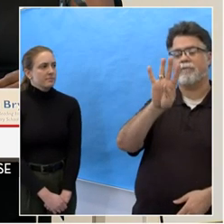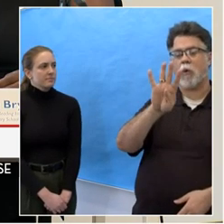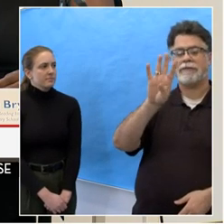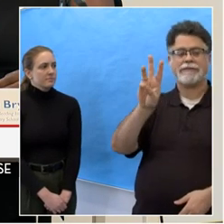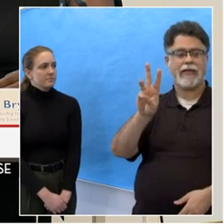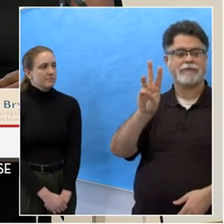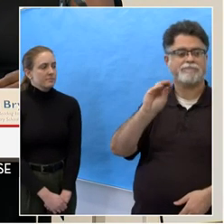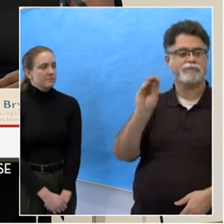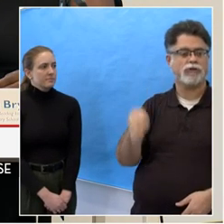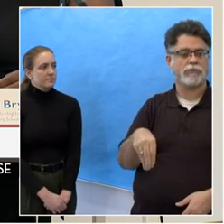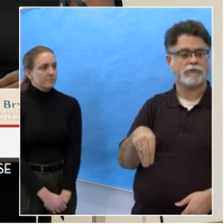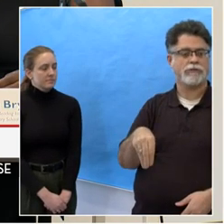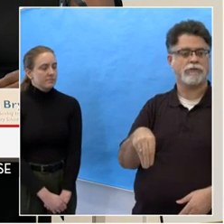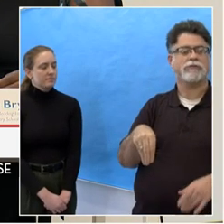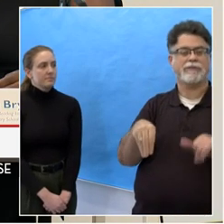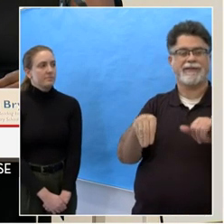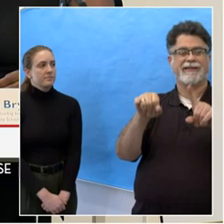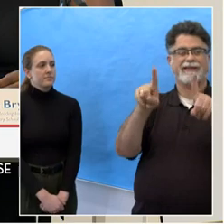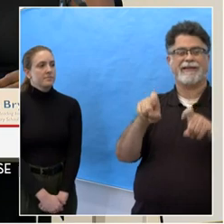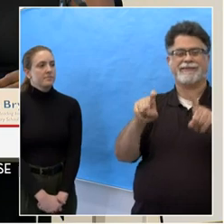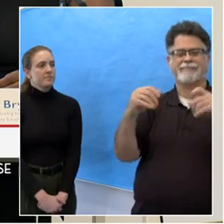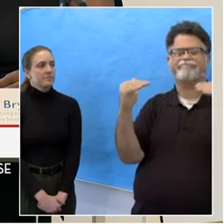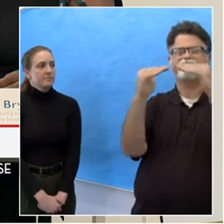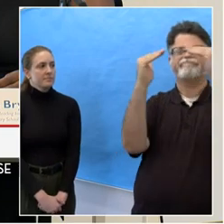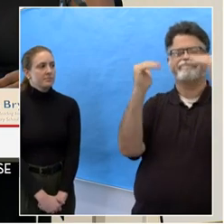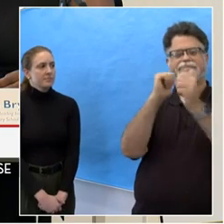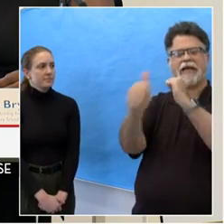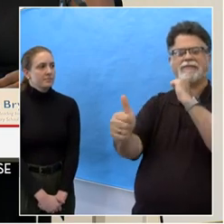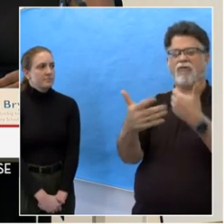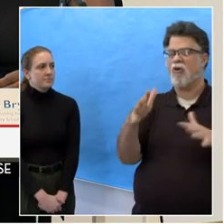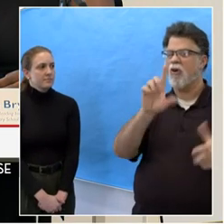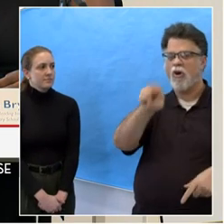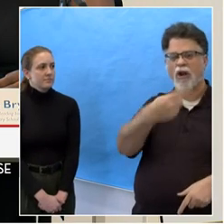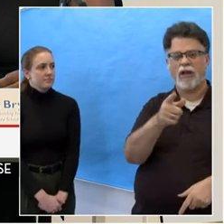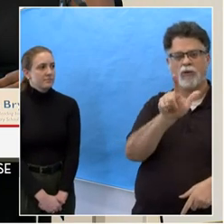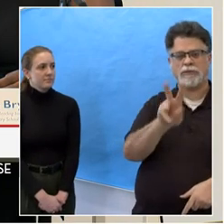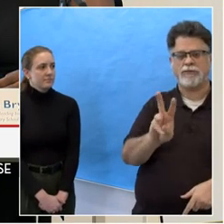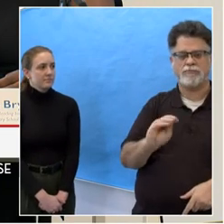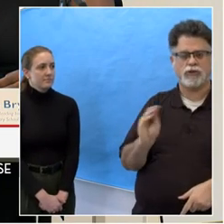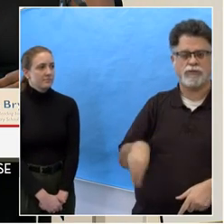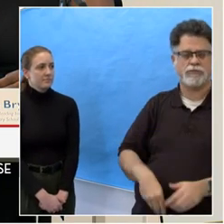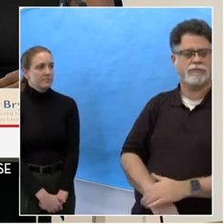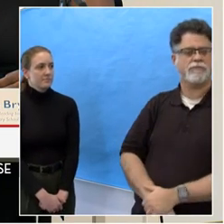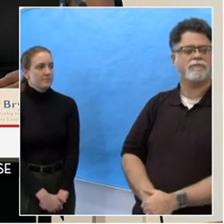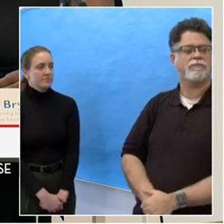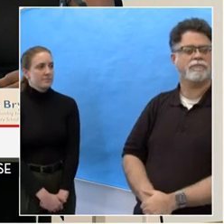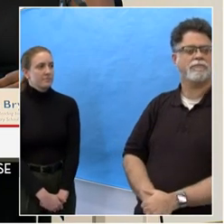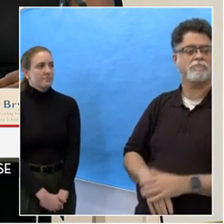means 73.51% of students did not. That's